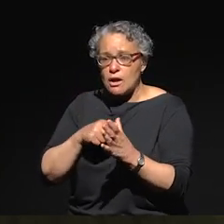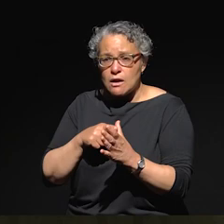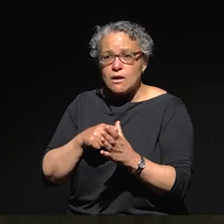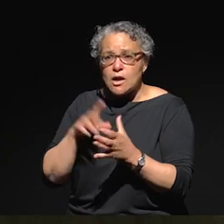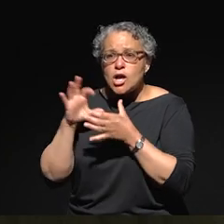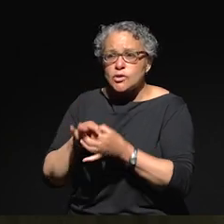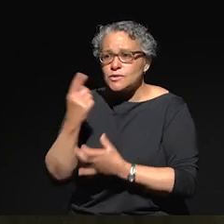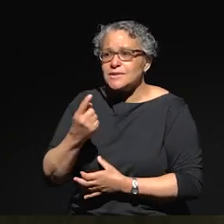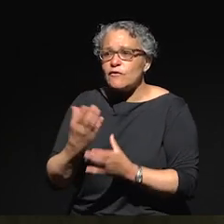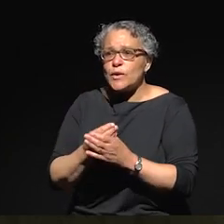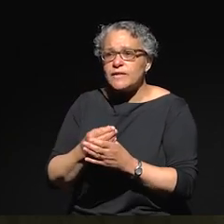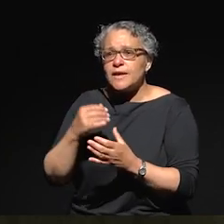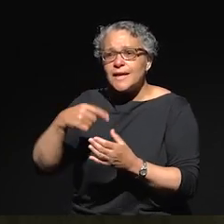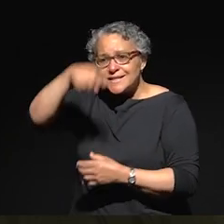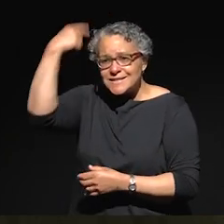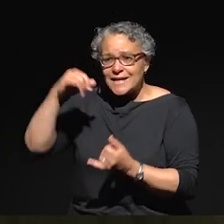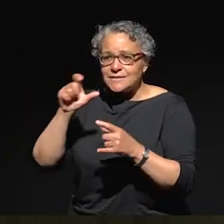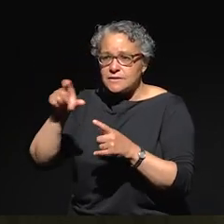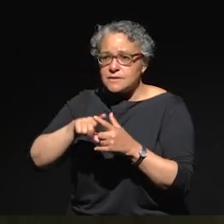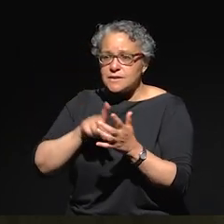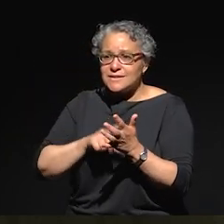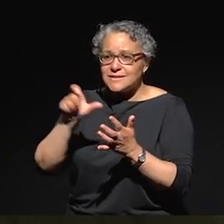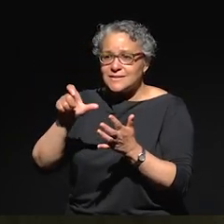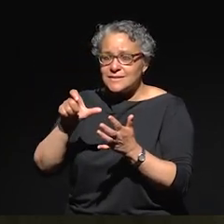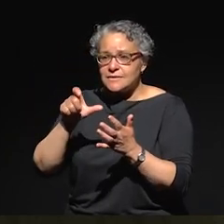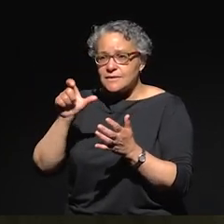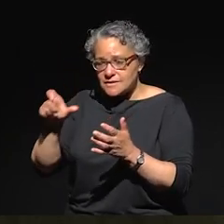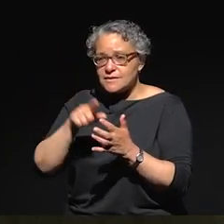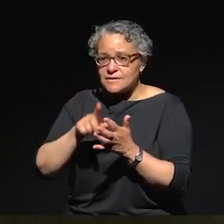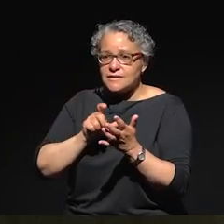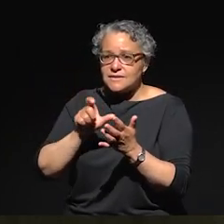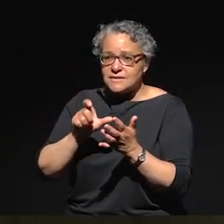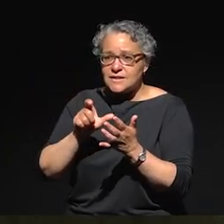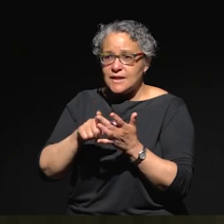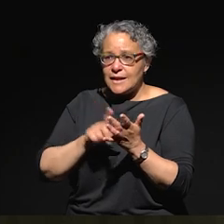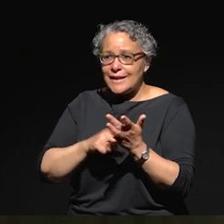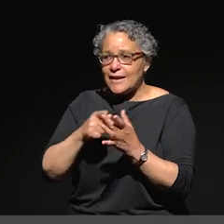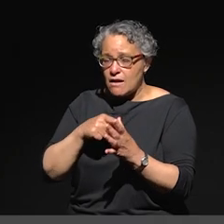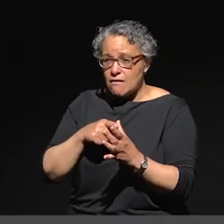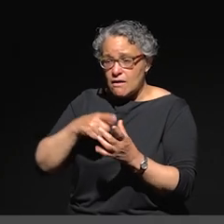music. And so she is the main focus of the picture, and she's surrounded by other